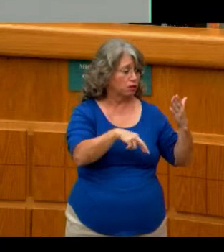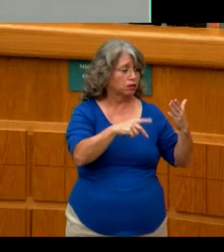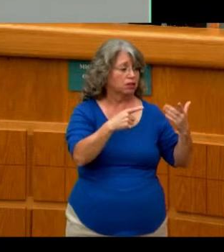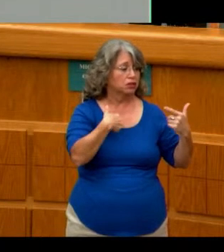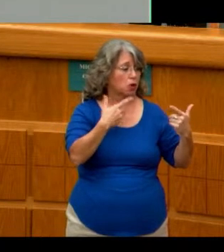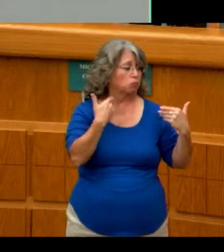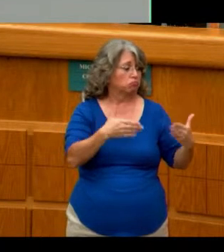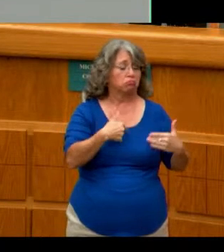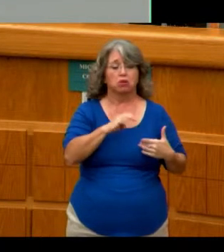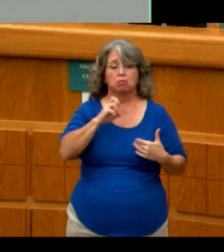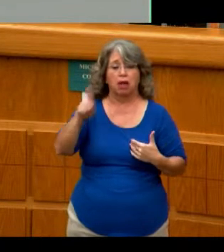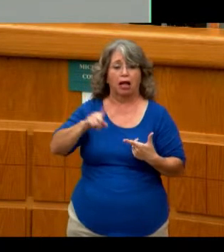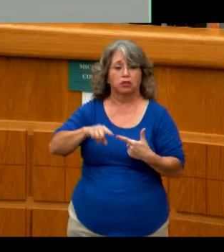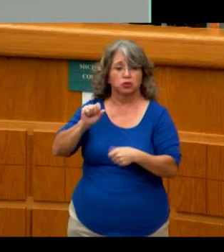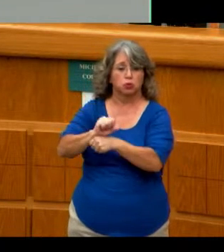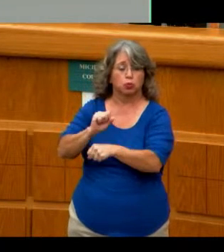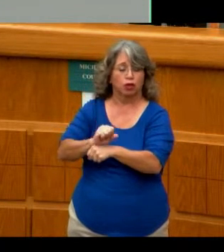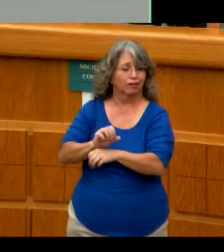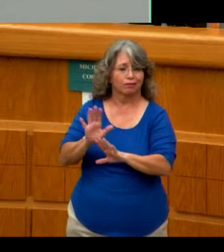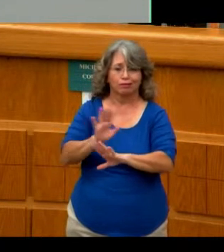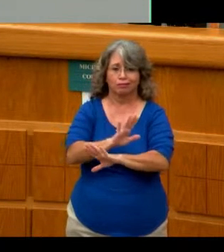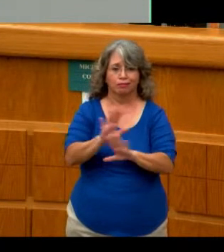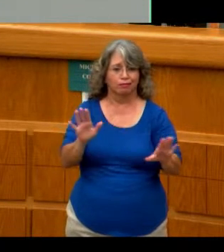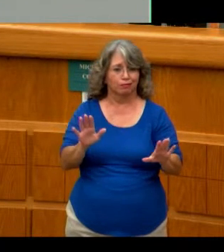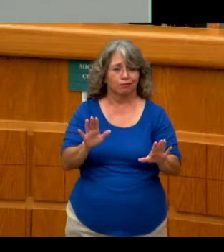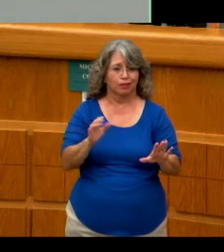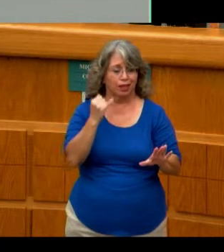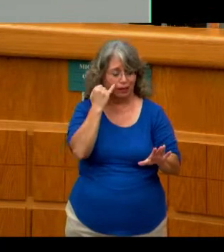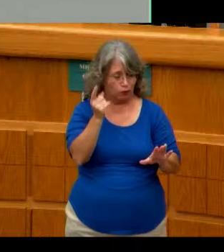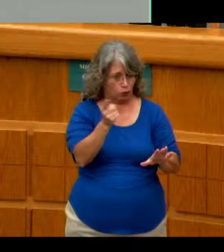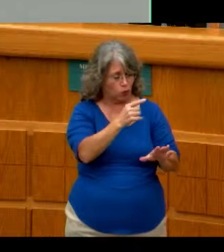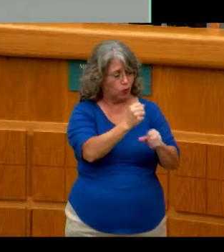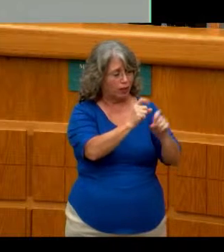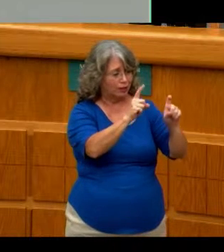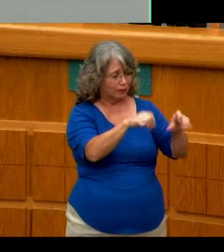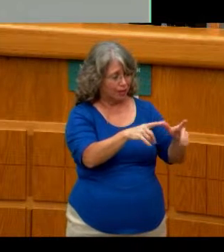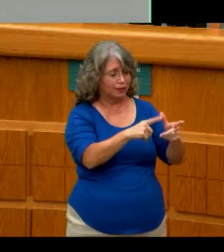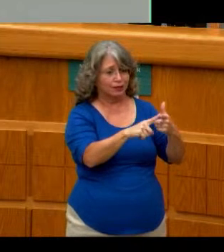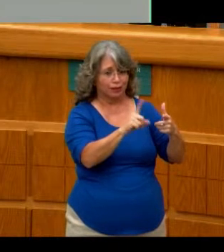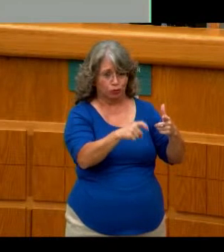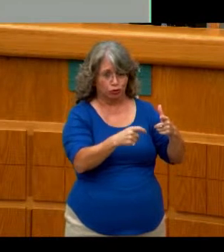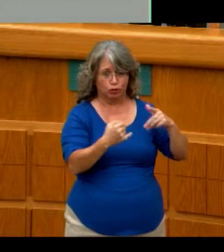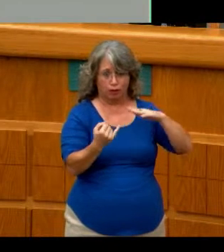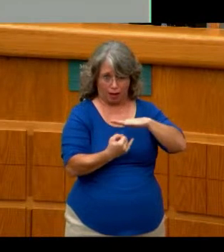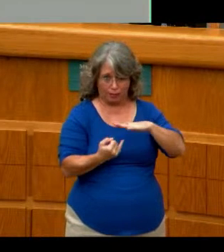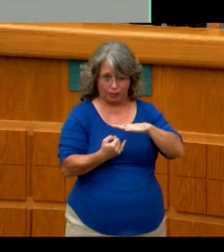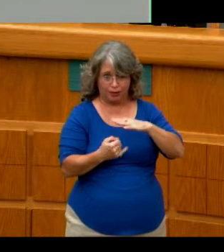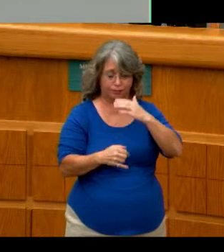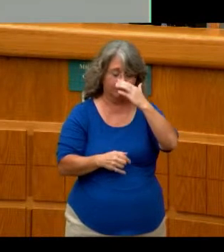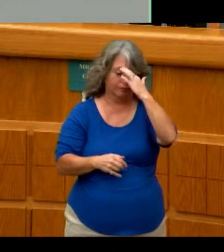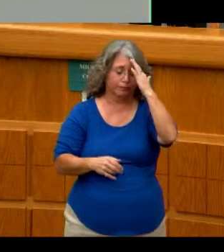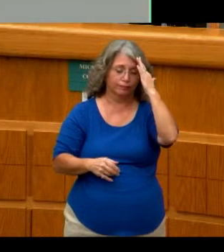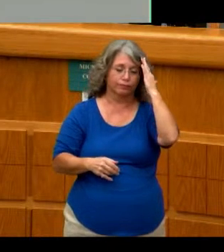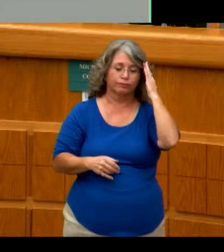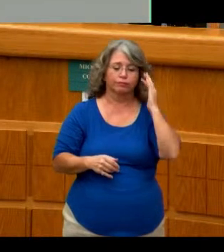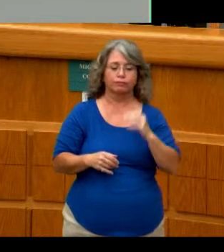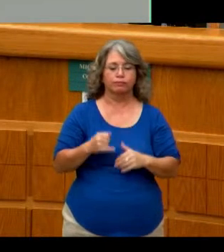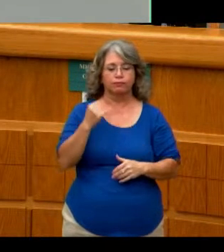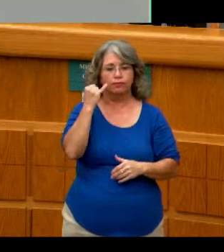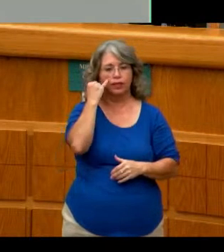result and then going back to work. That would be exposed, and you want to self-isolate in those